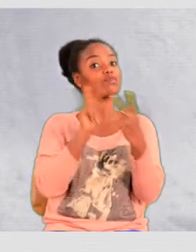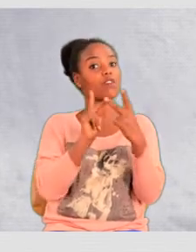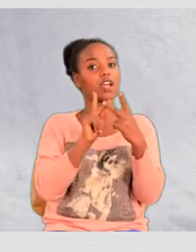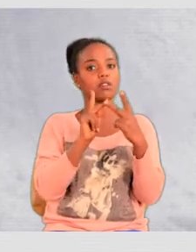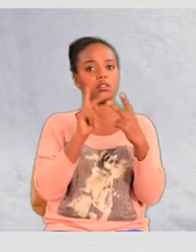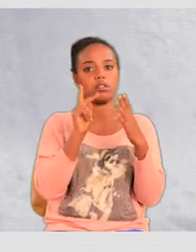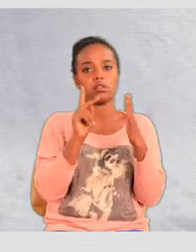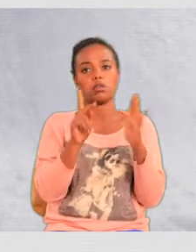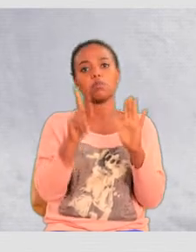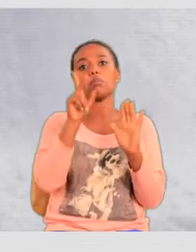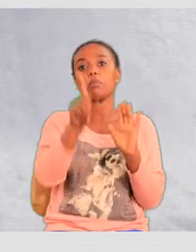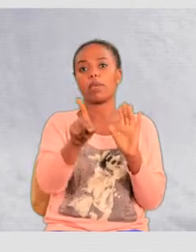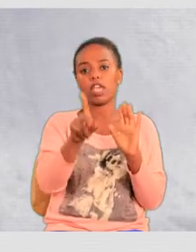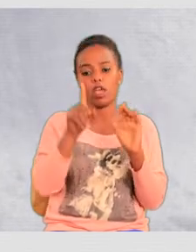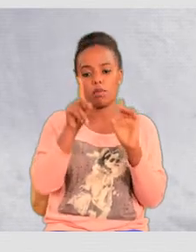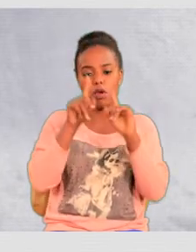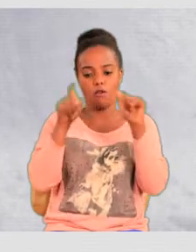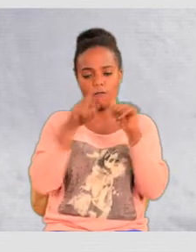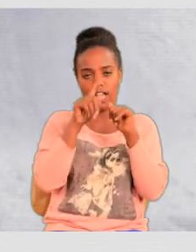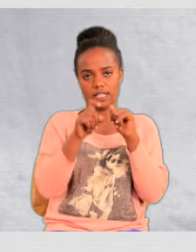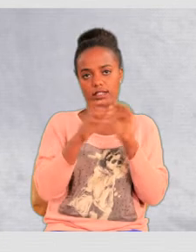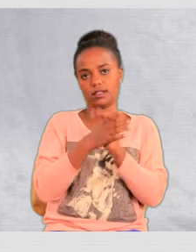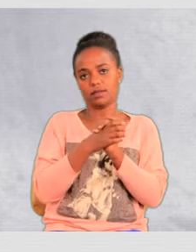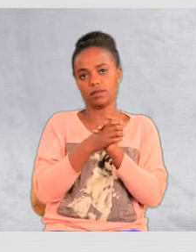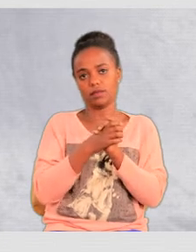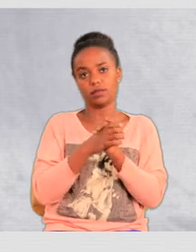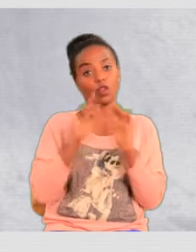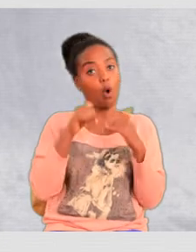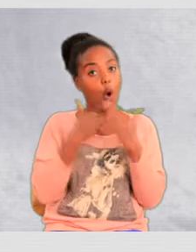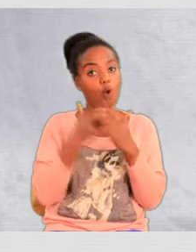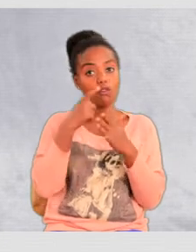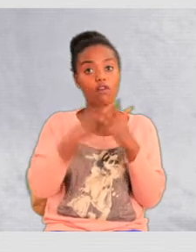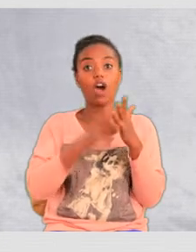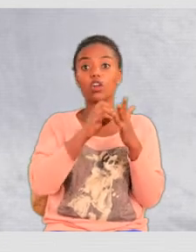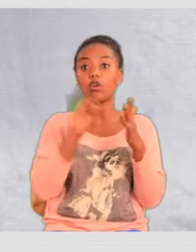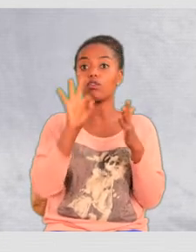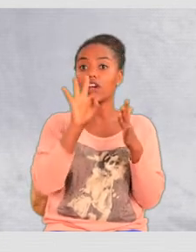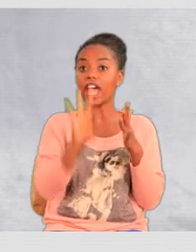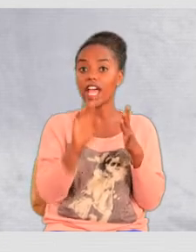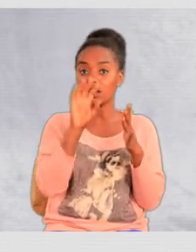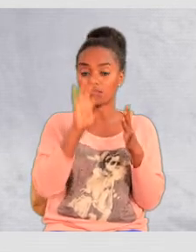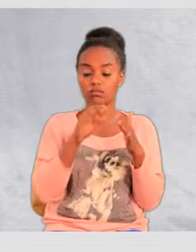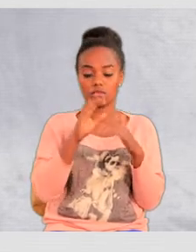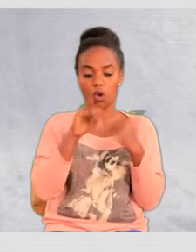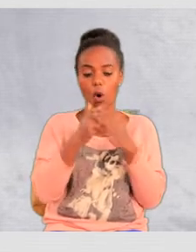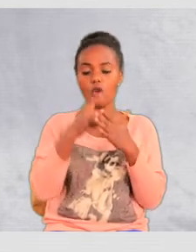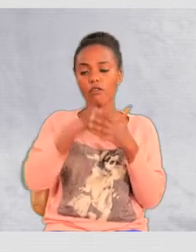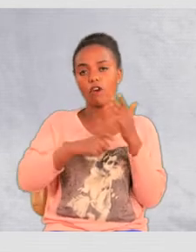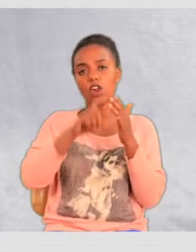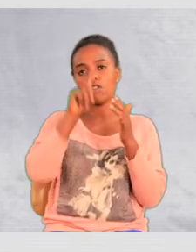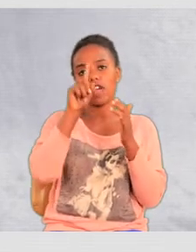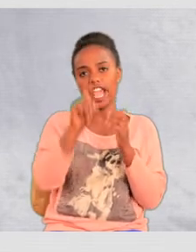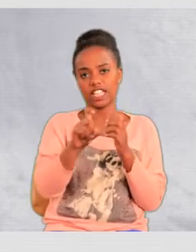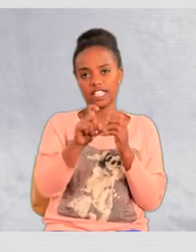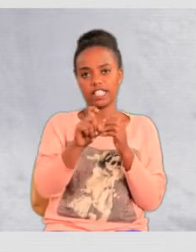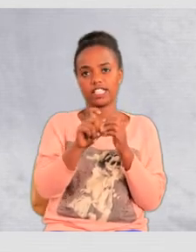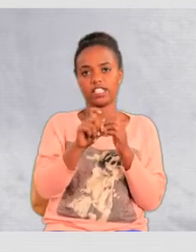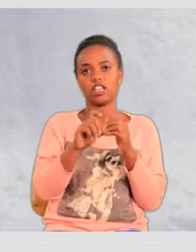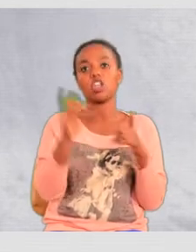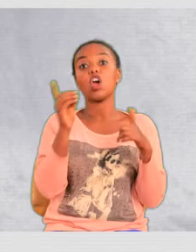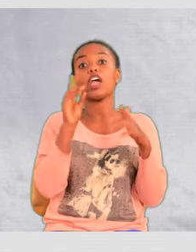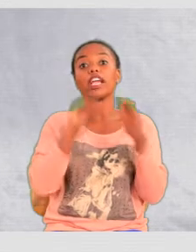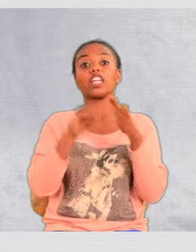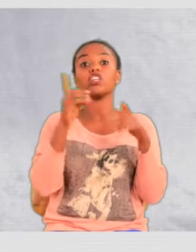property p of x. It means that all values of x in the domain satisfy property